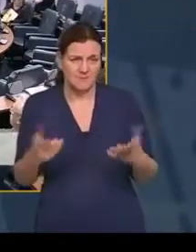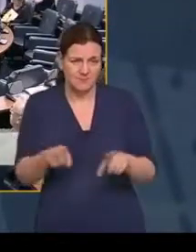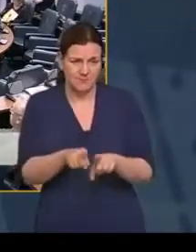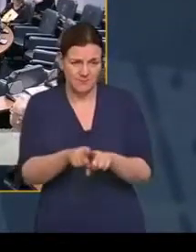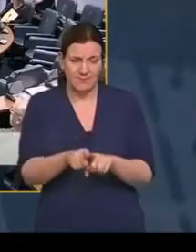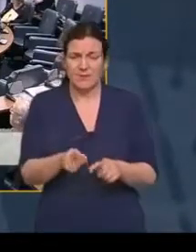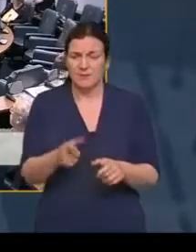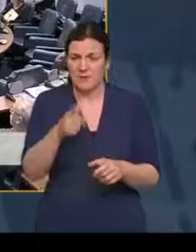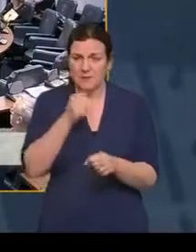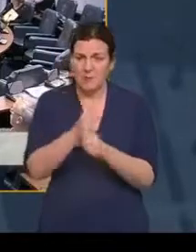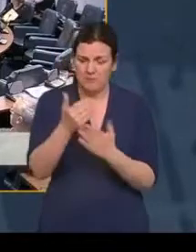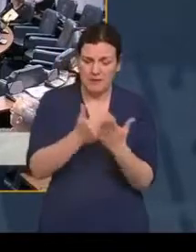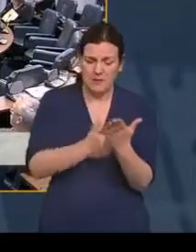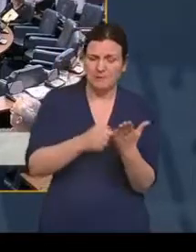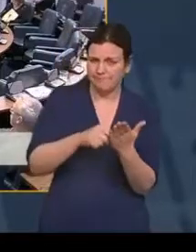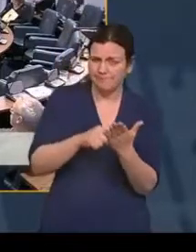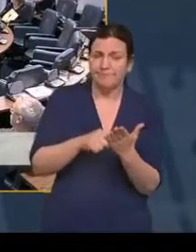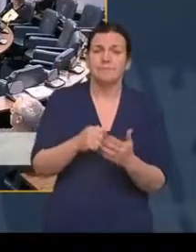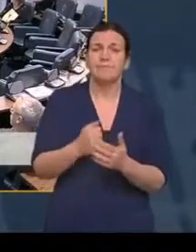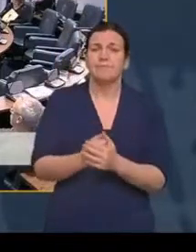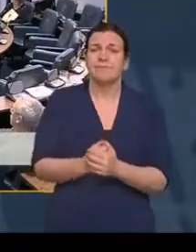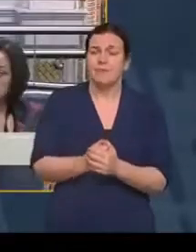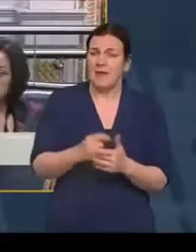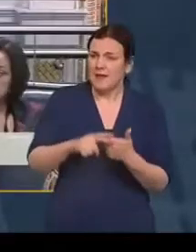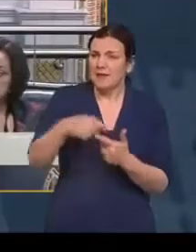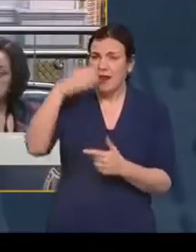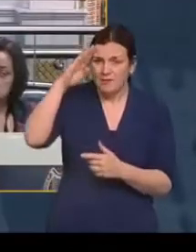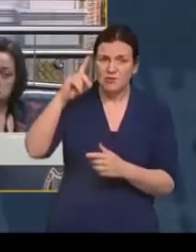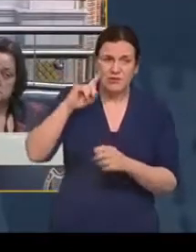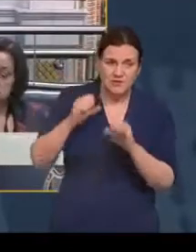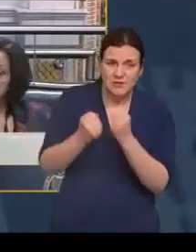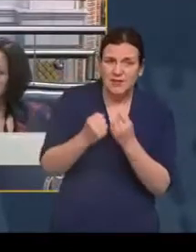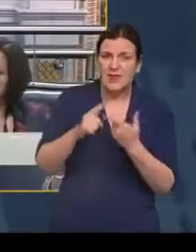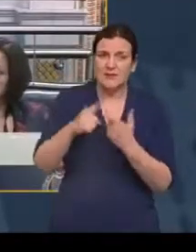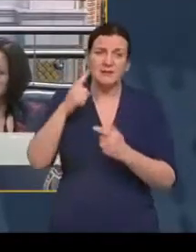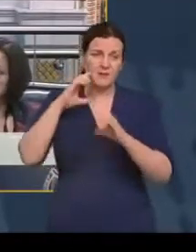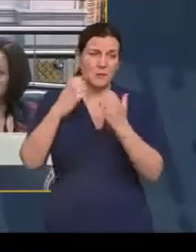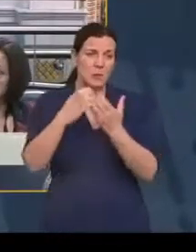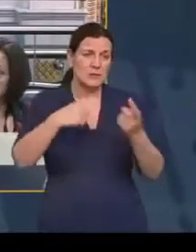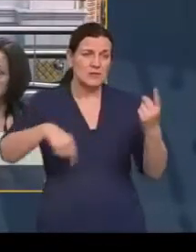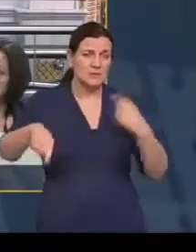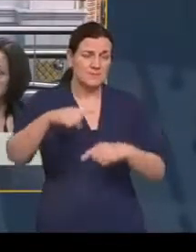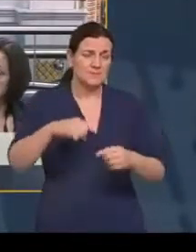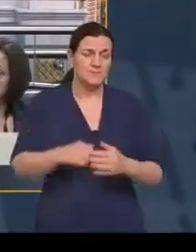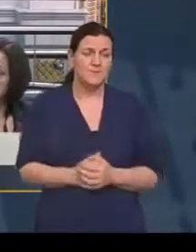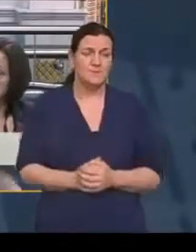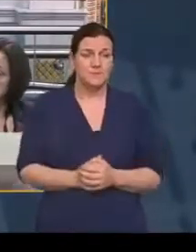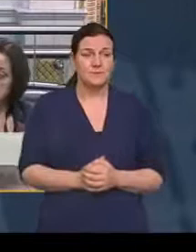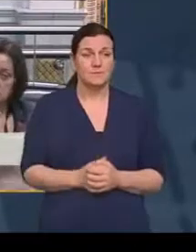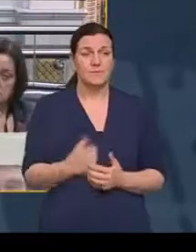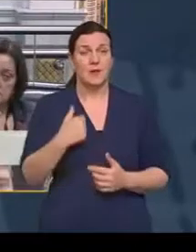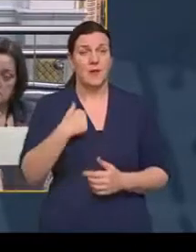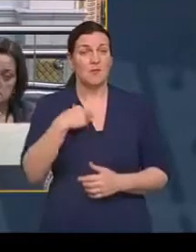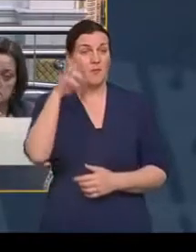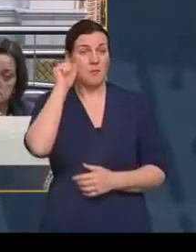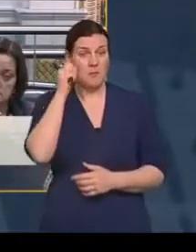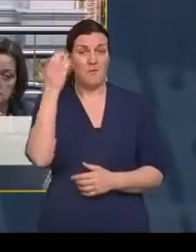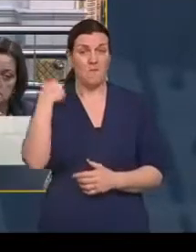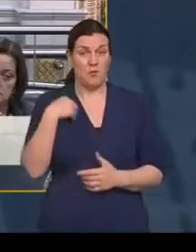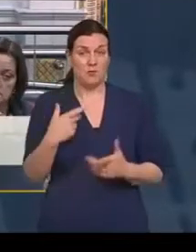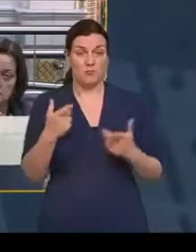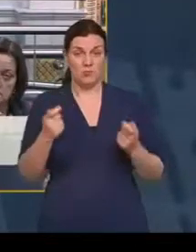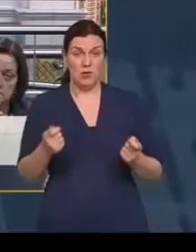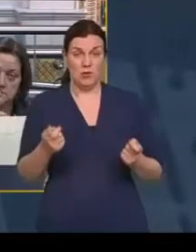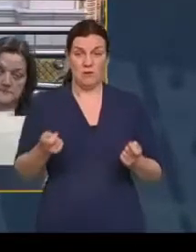House in relation to the bill, and to the Irish Deaf Society and the deaf community. I can remember when